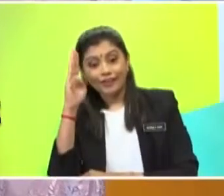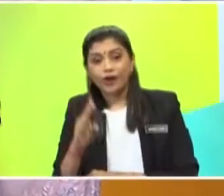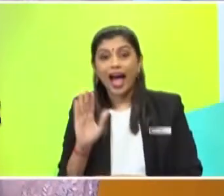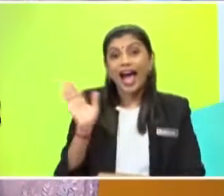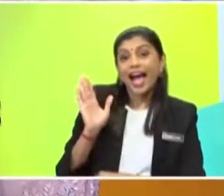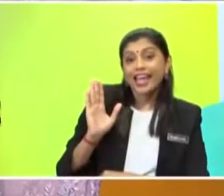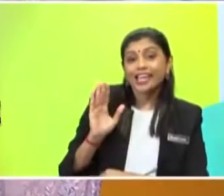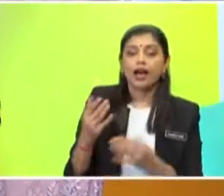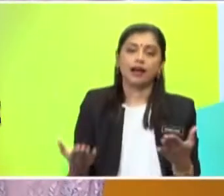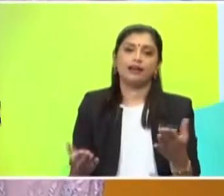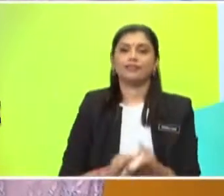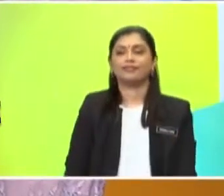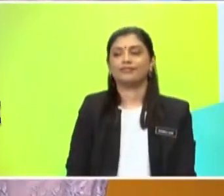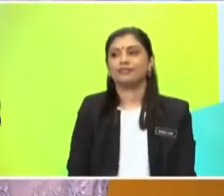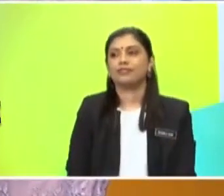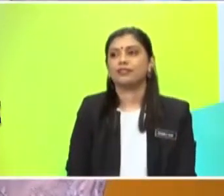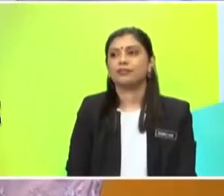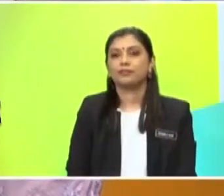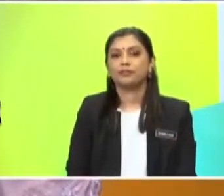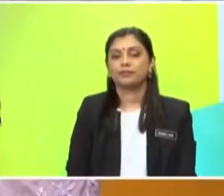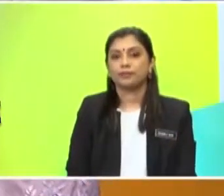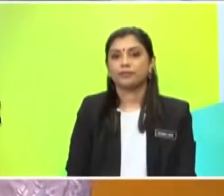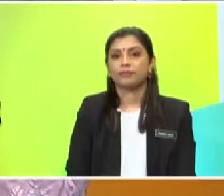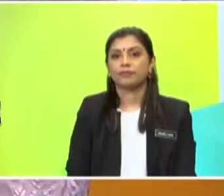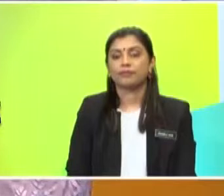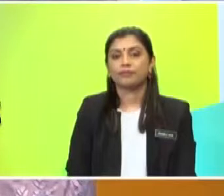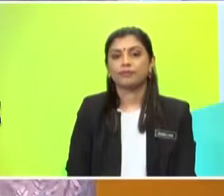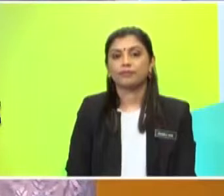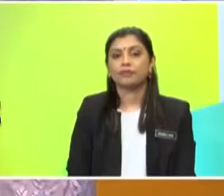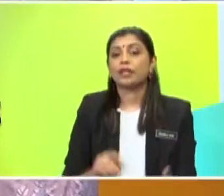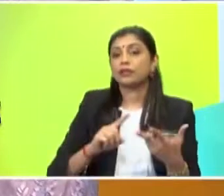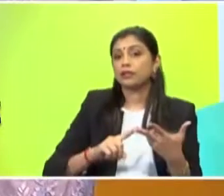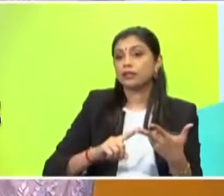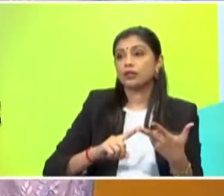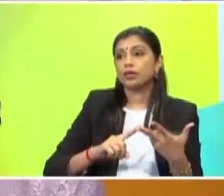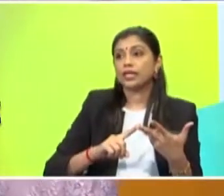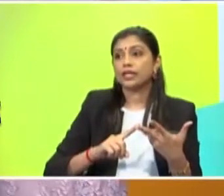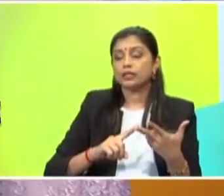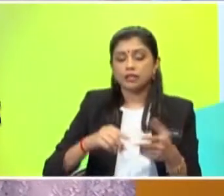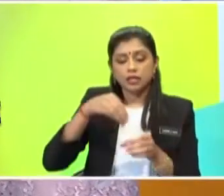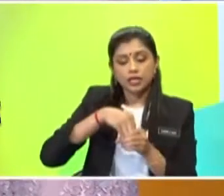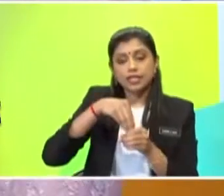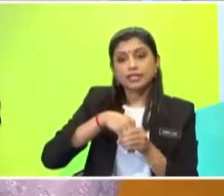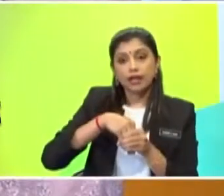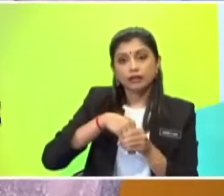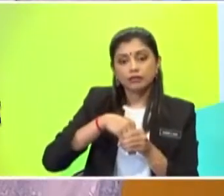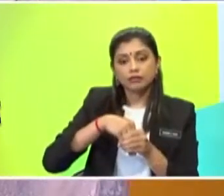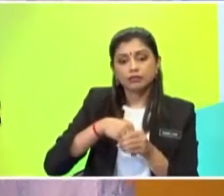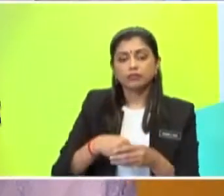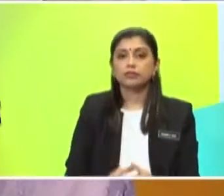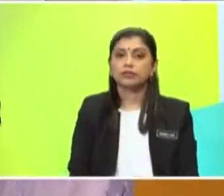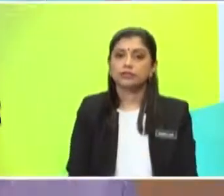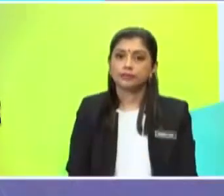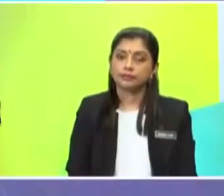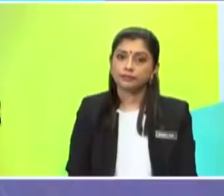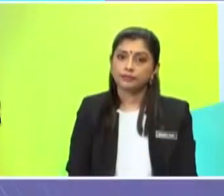which they will be executing it today. The next one will be the content, which covers situation and